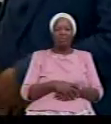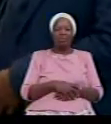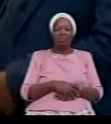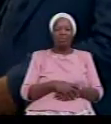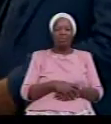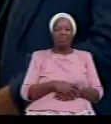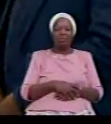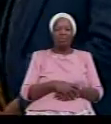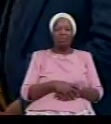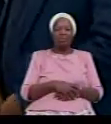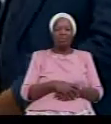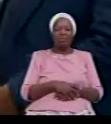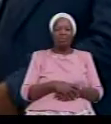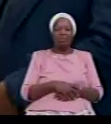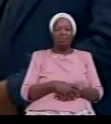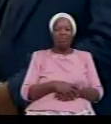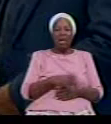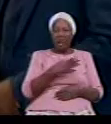And spiritually,